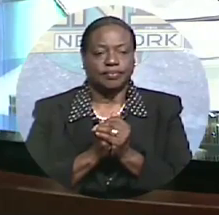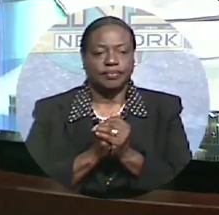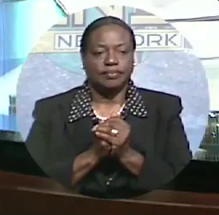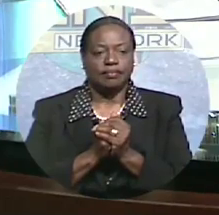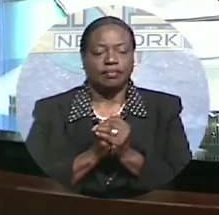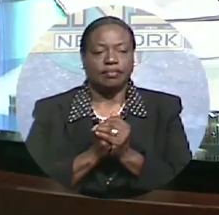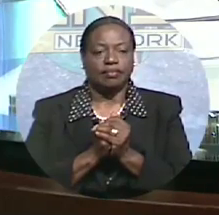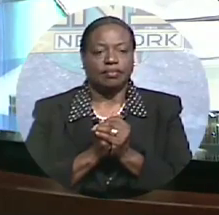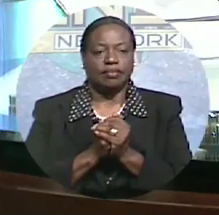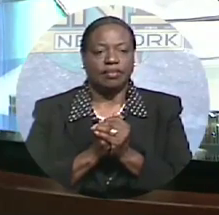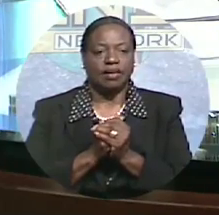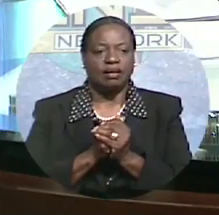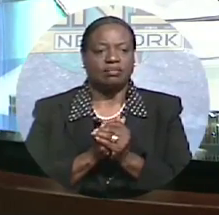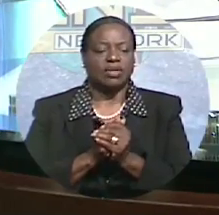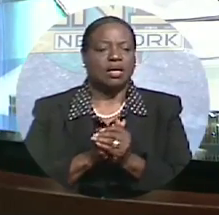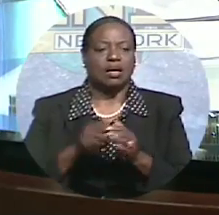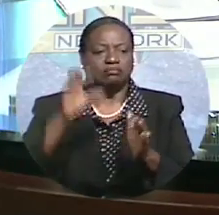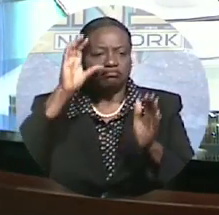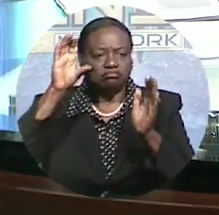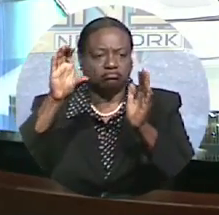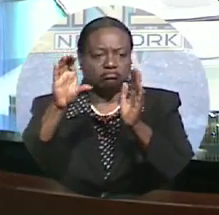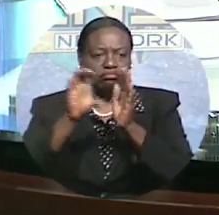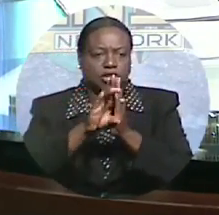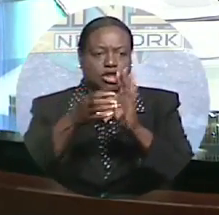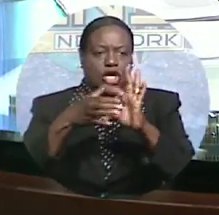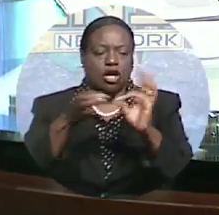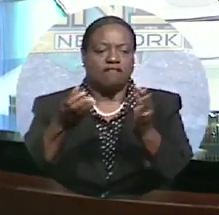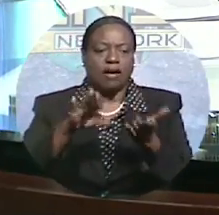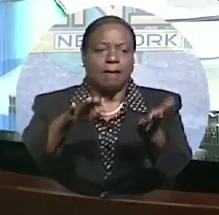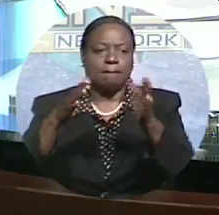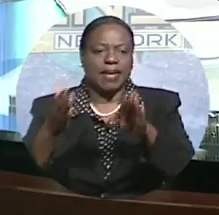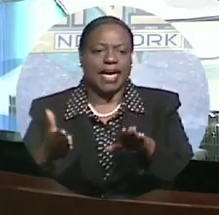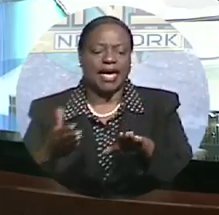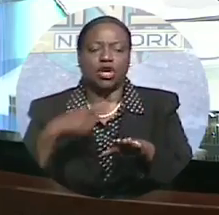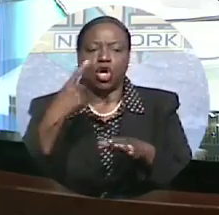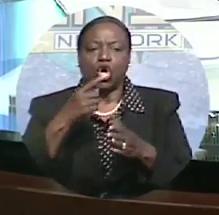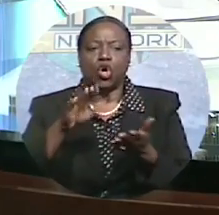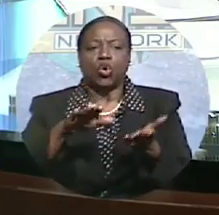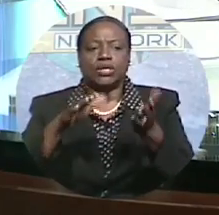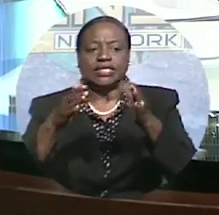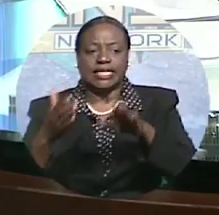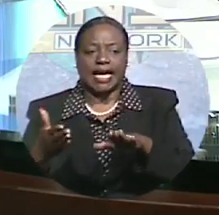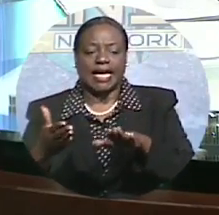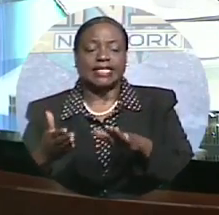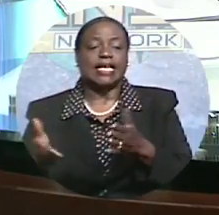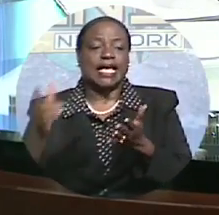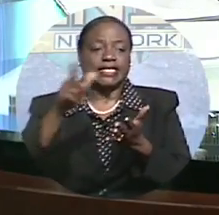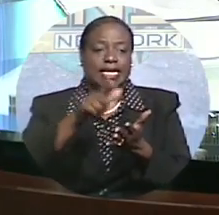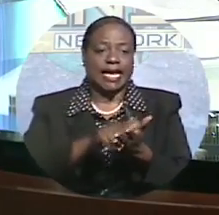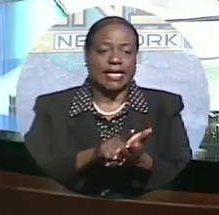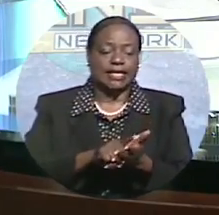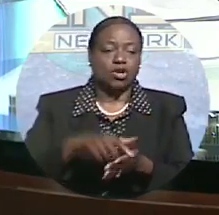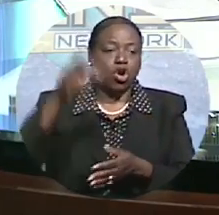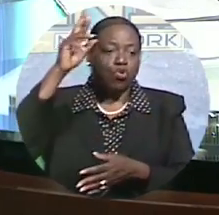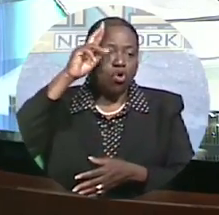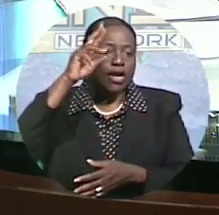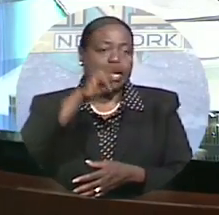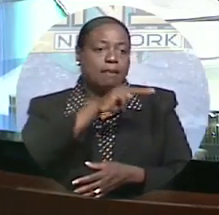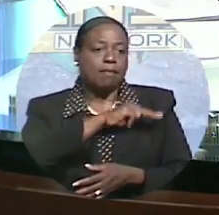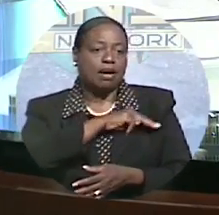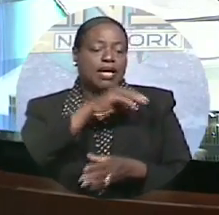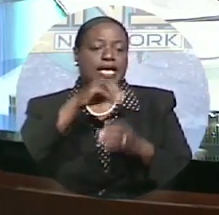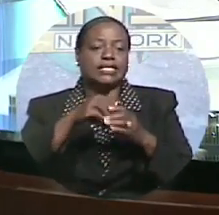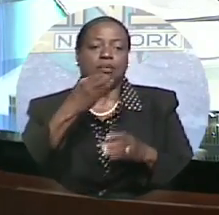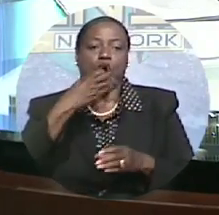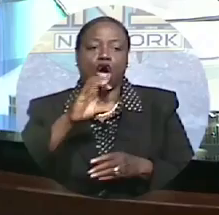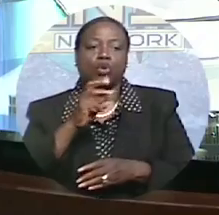The publishing of a graphic photo of a man who died in police custody has landed activist and justice of the peace Rodney Moncur in some